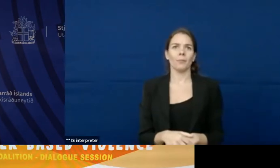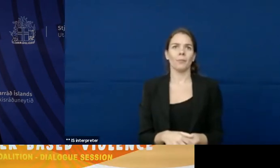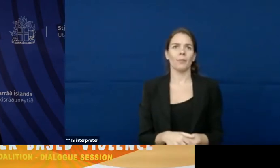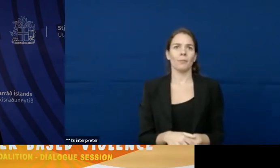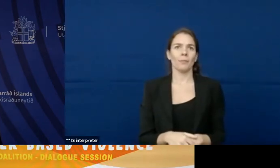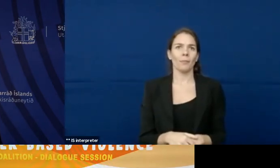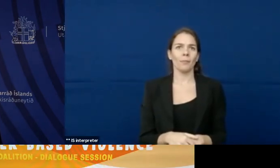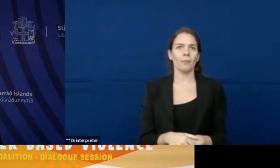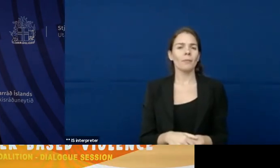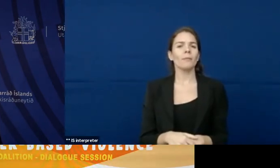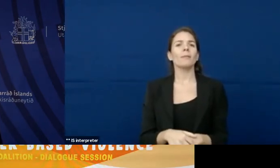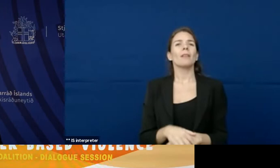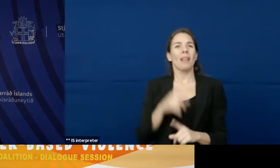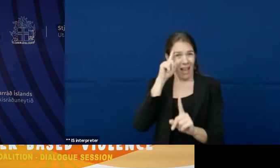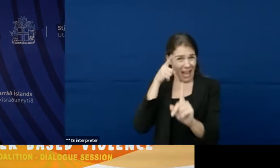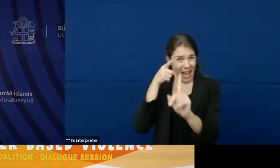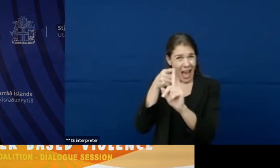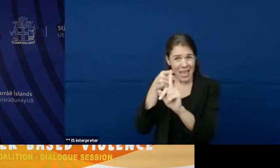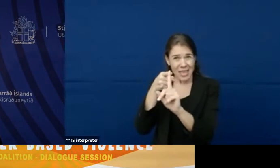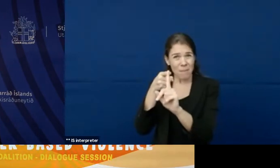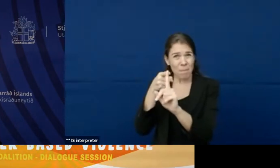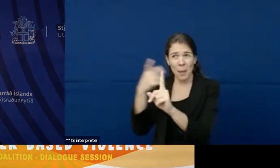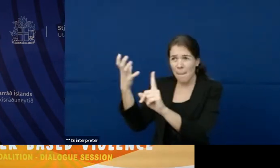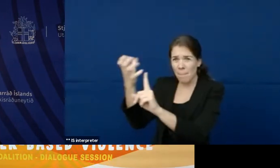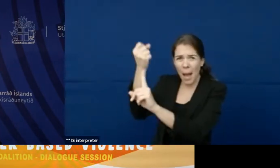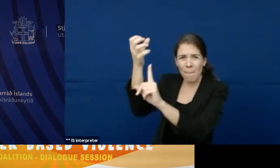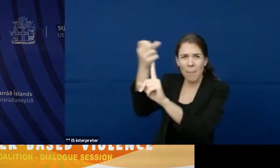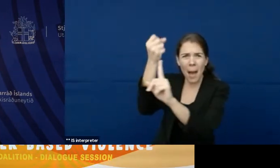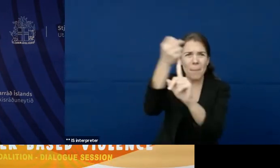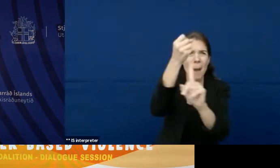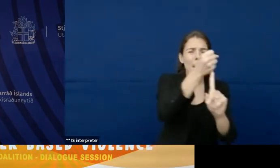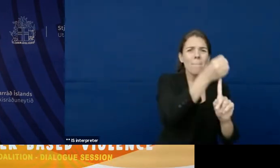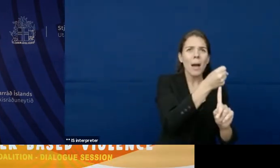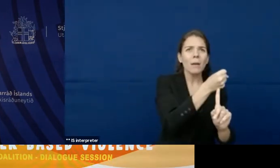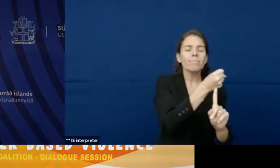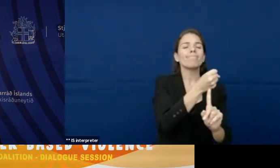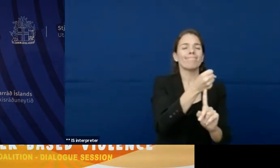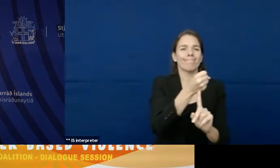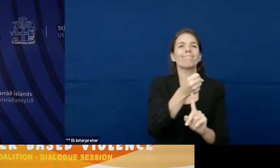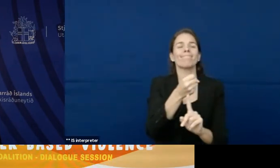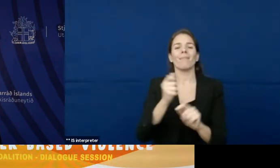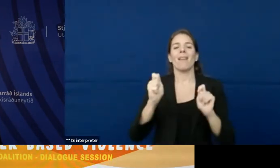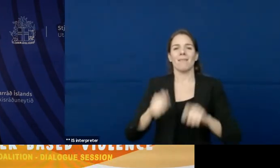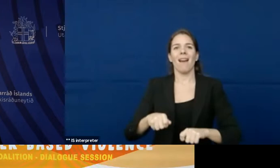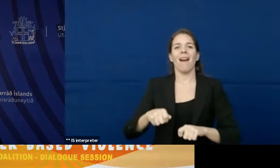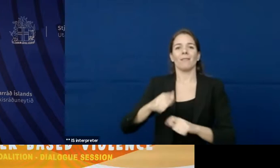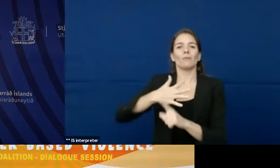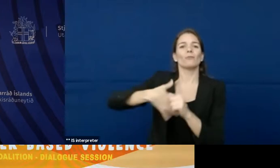empowerment. Progress on this front is therefore transformational. But to